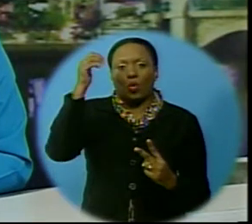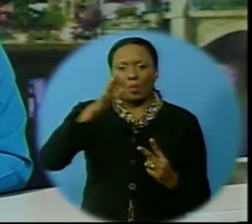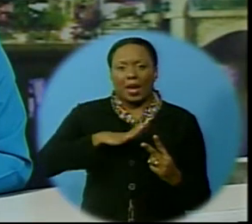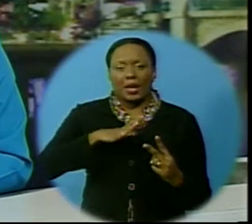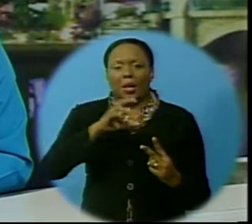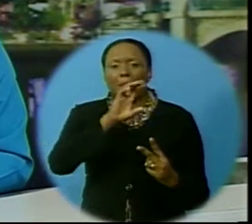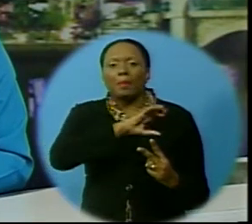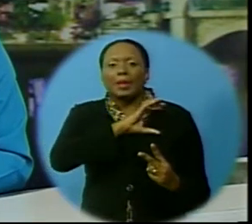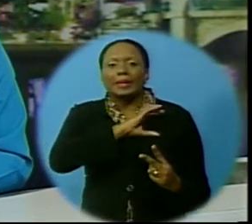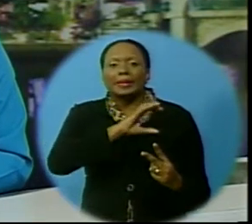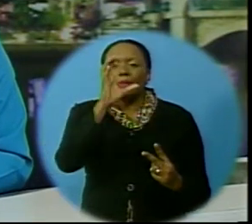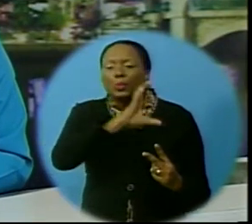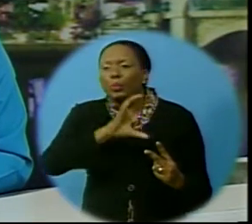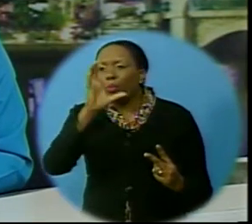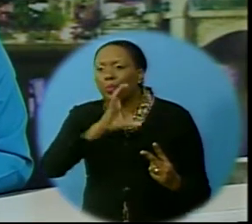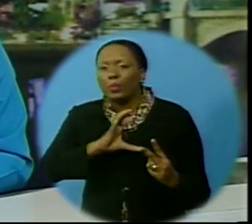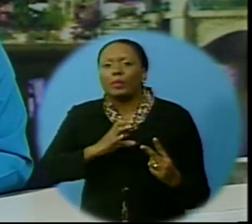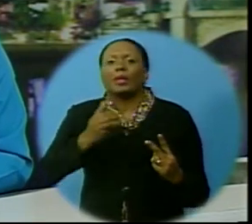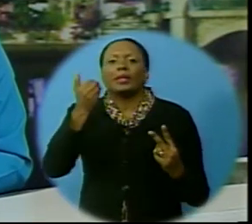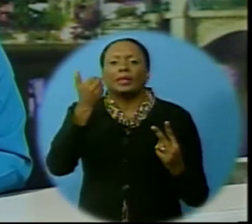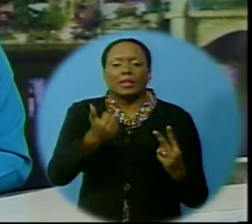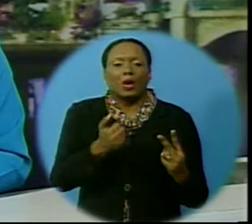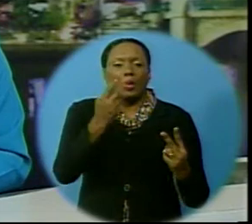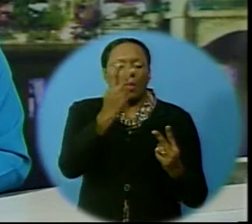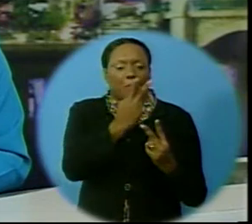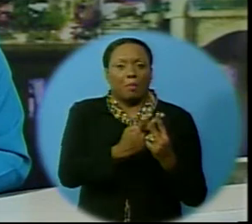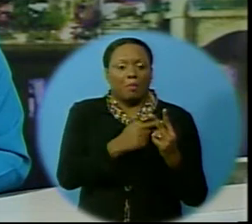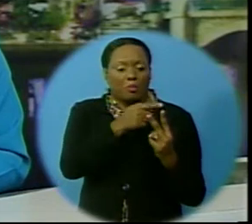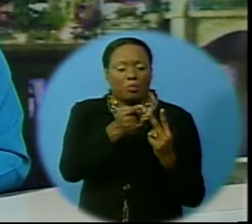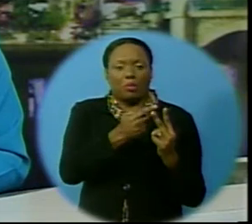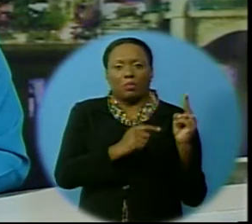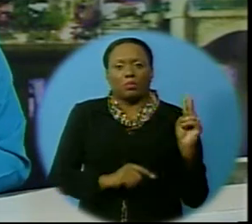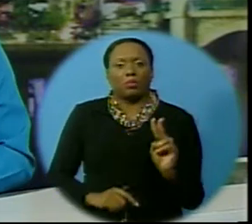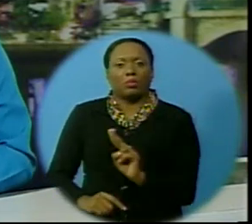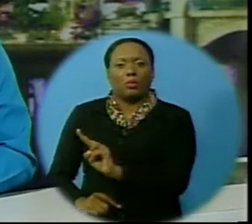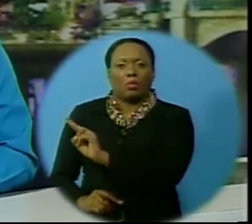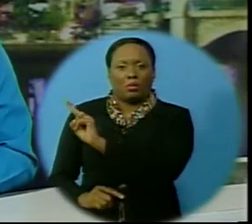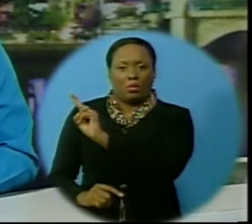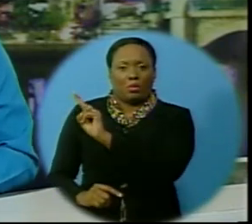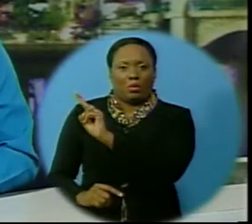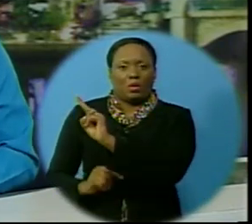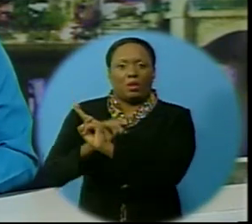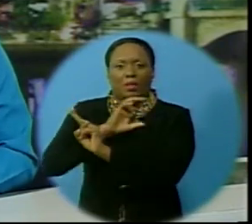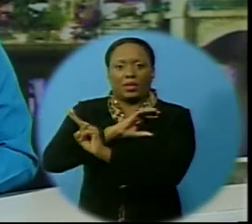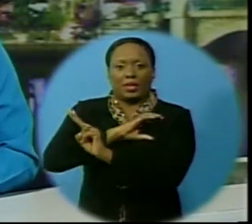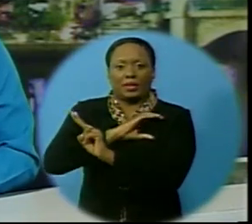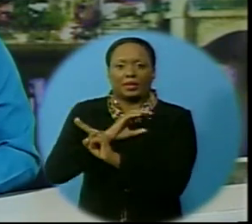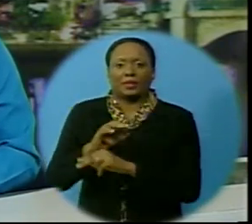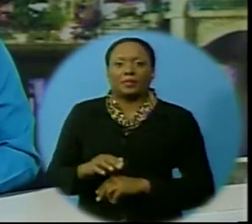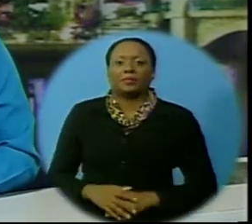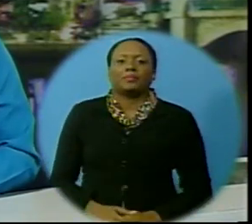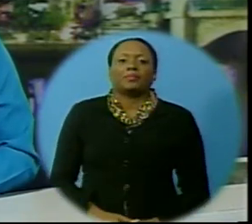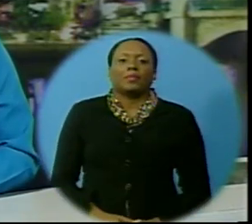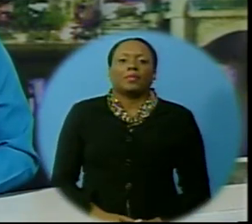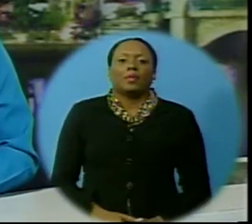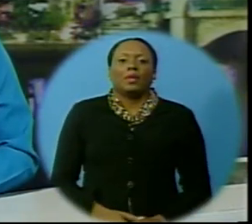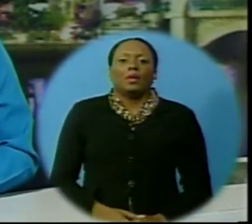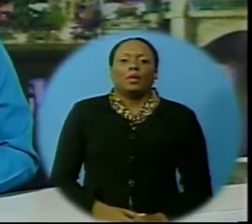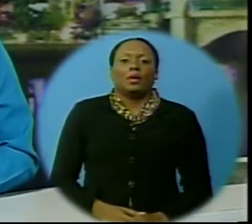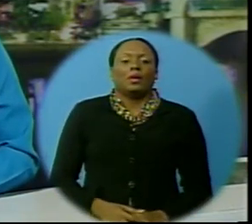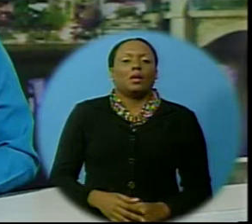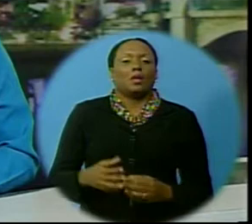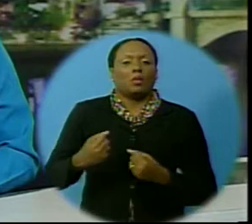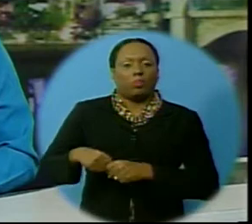police custody. Romario Antonio Clark, 20 years, of the Garden Land Country Road, St. Michael, and